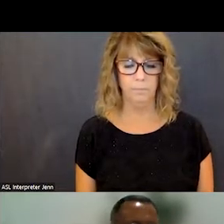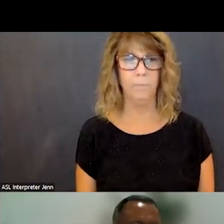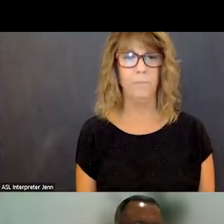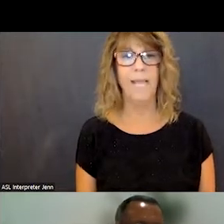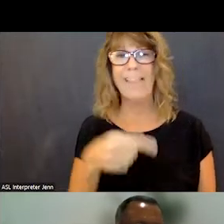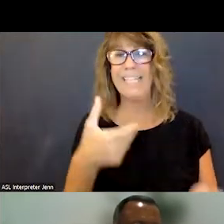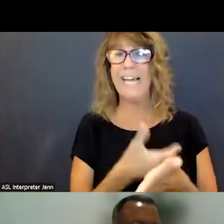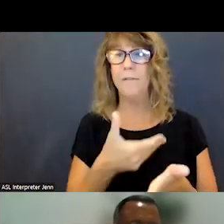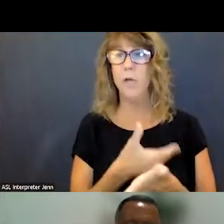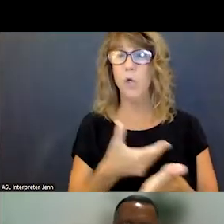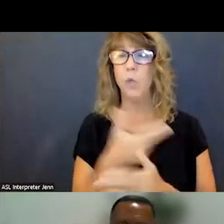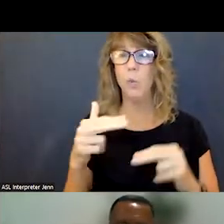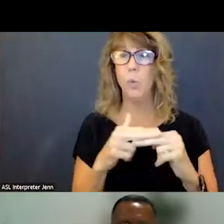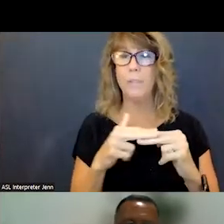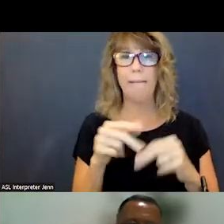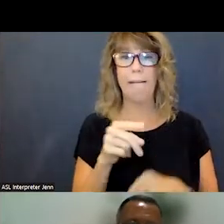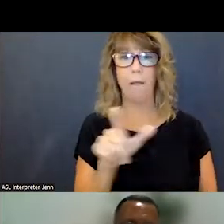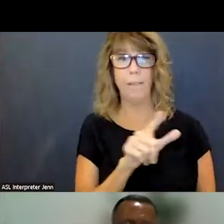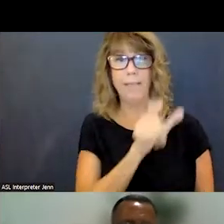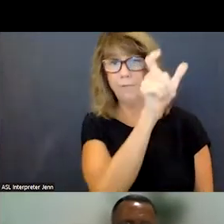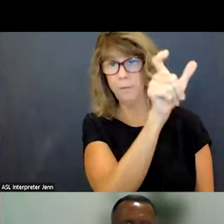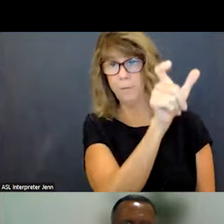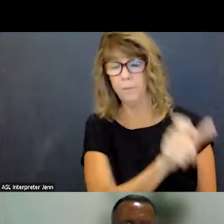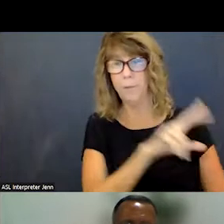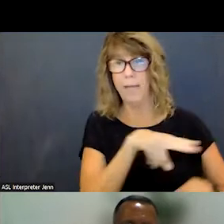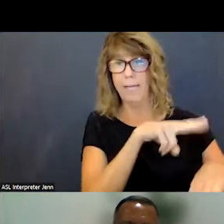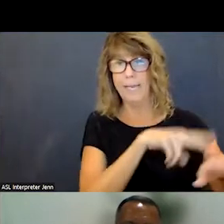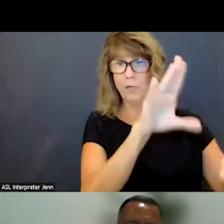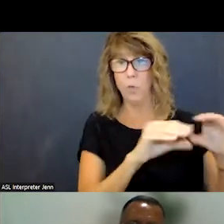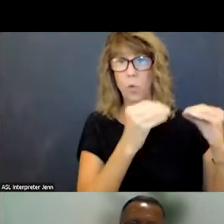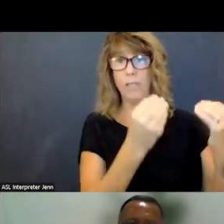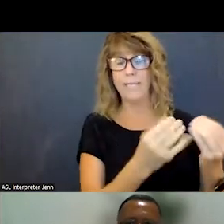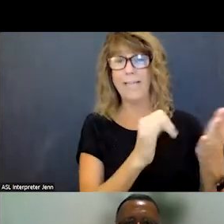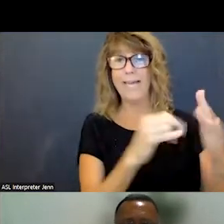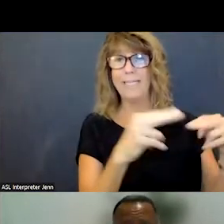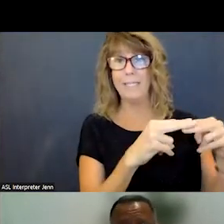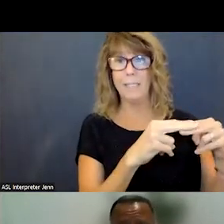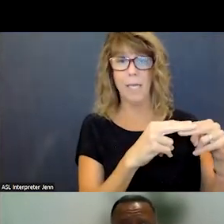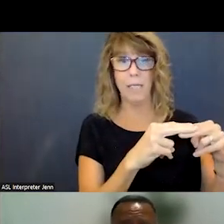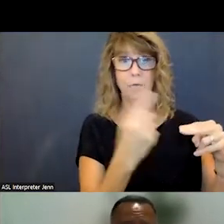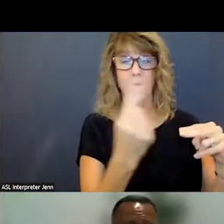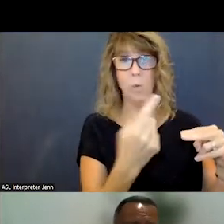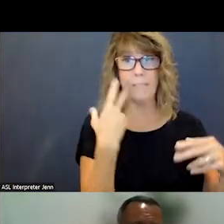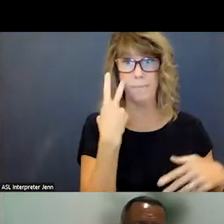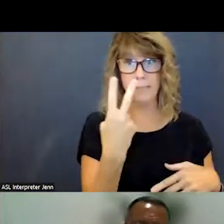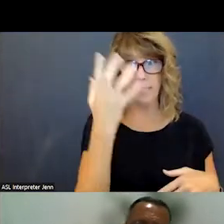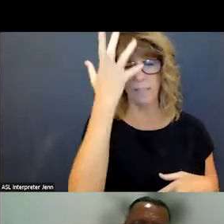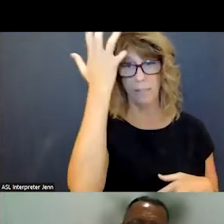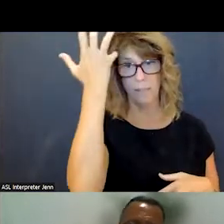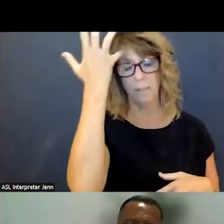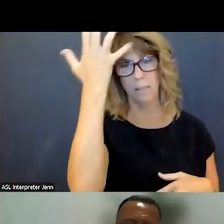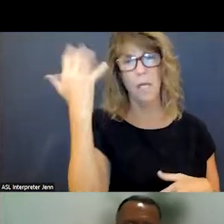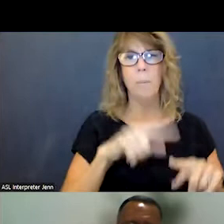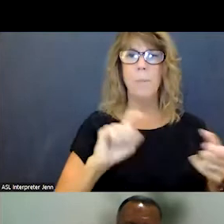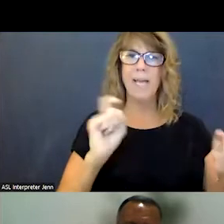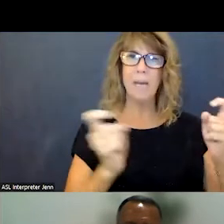everyone. The left side of it, you'll see the listings of all the national organizations, which is the slide that you always have seen in the past. But we kind of